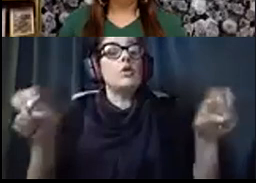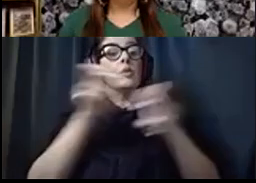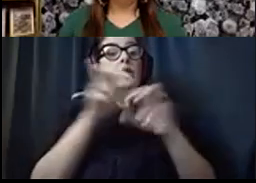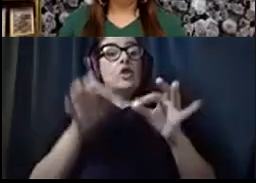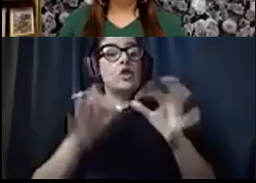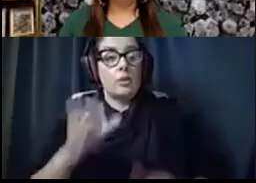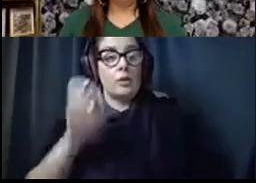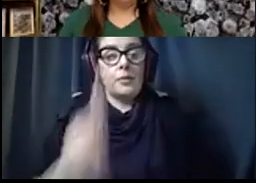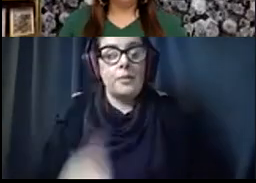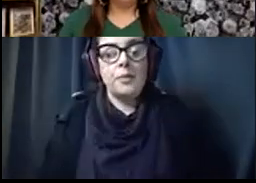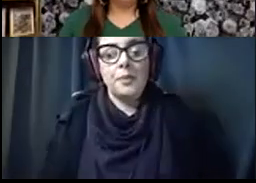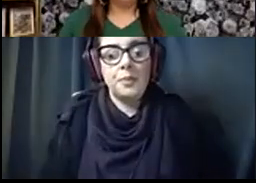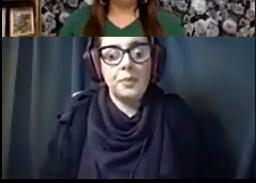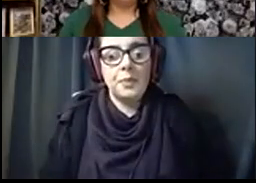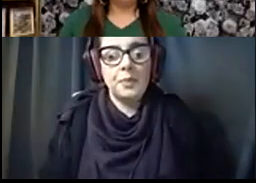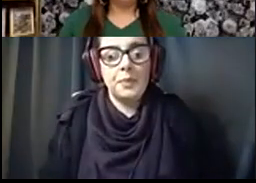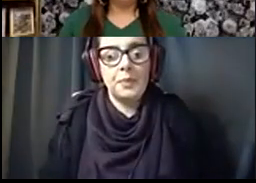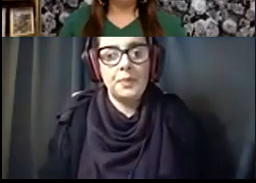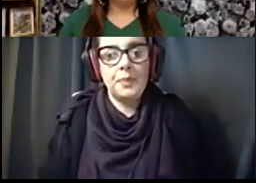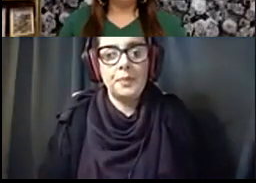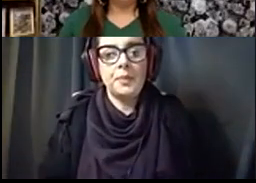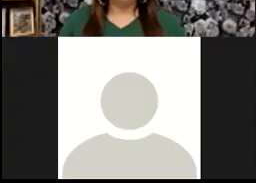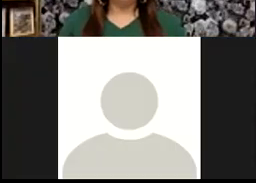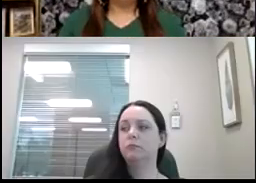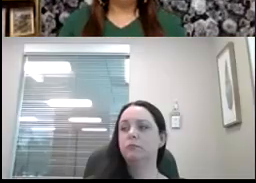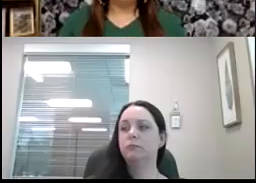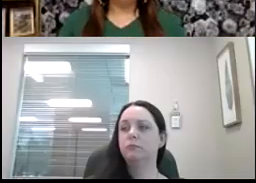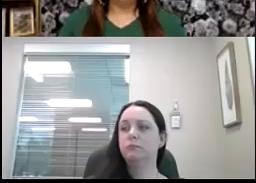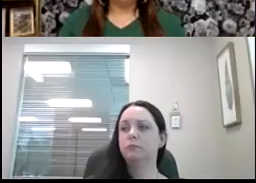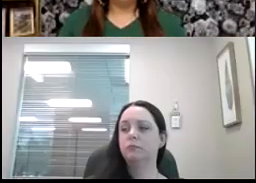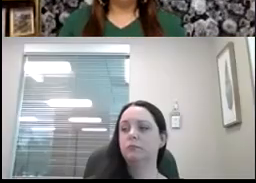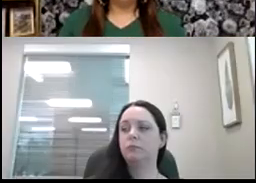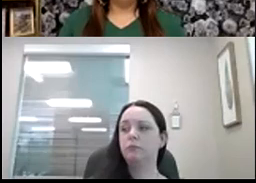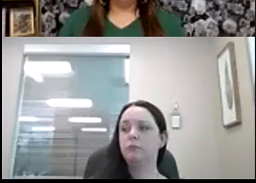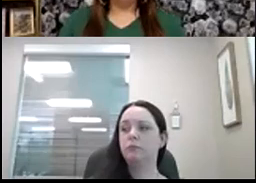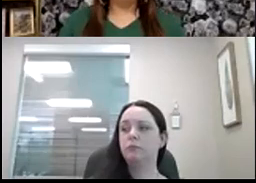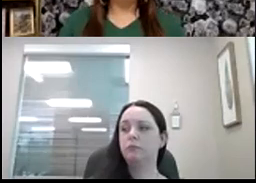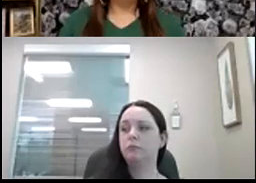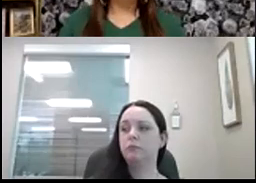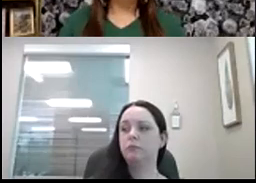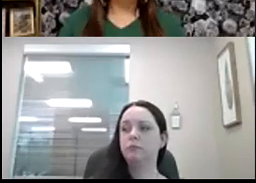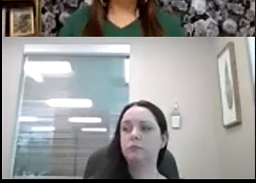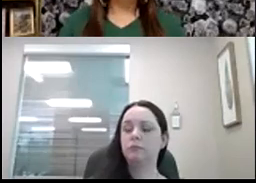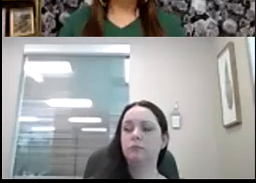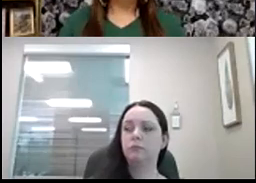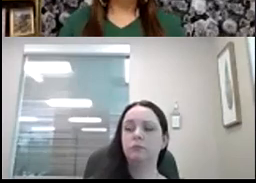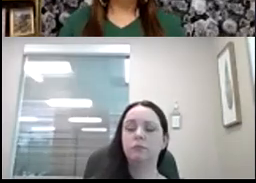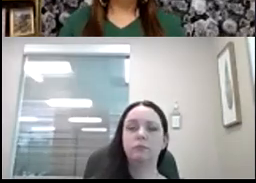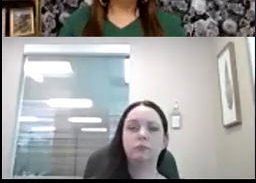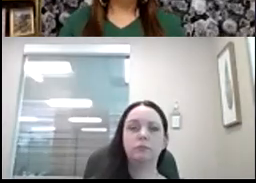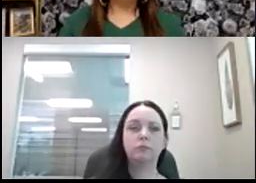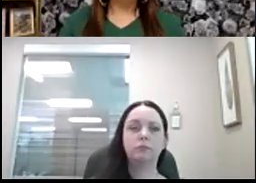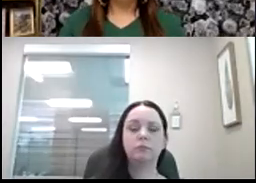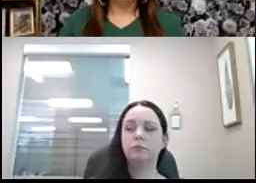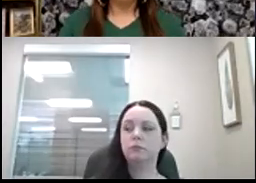All right. So it's 12.02. We have a recording of the chat, so